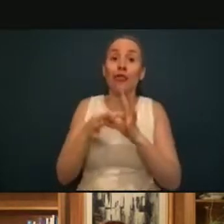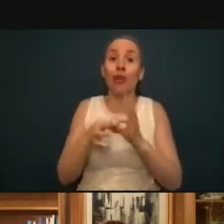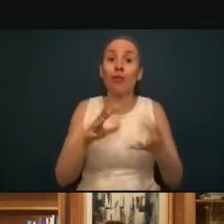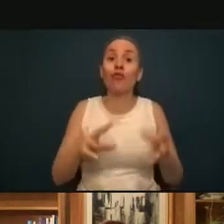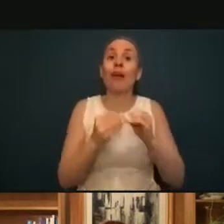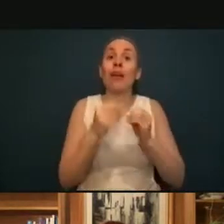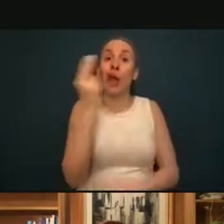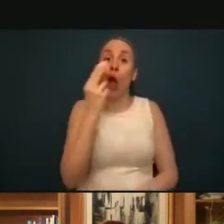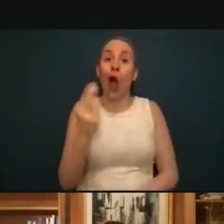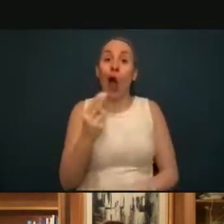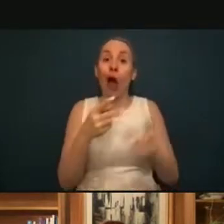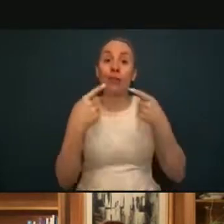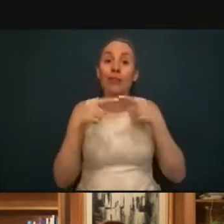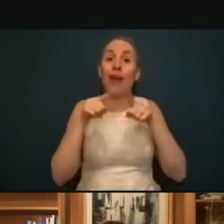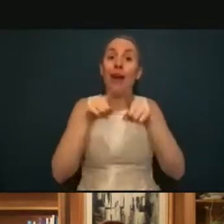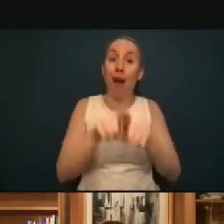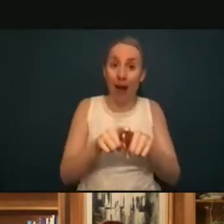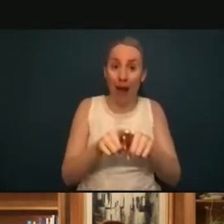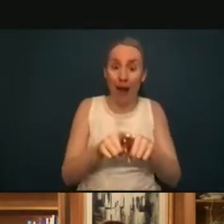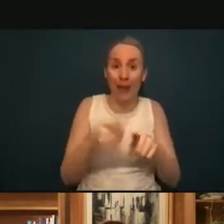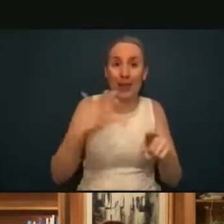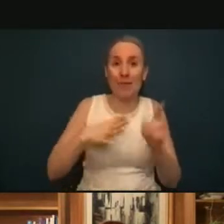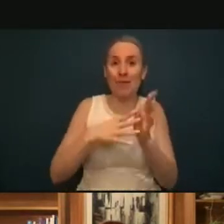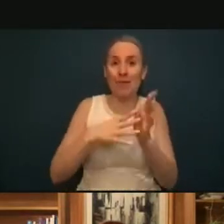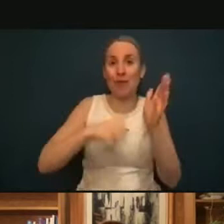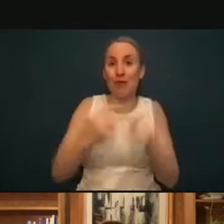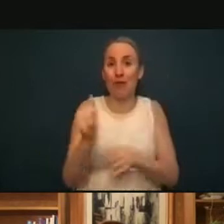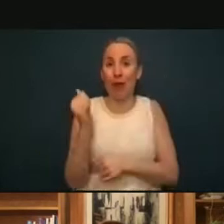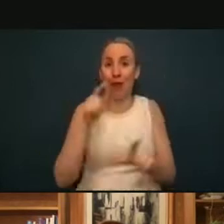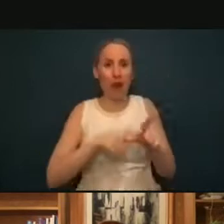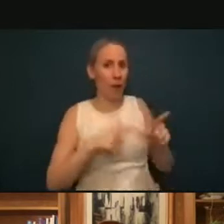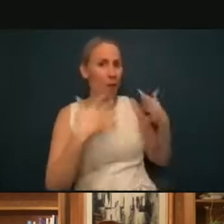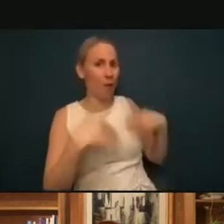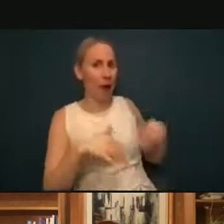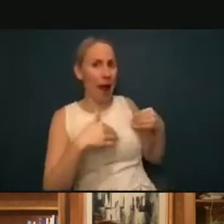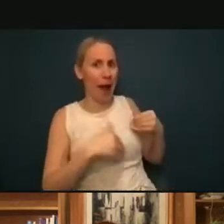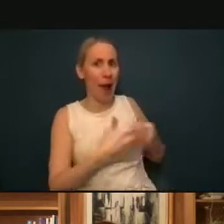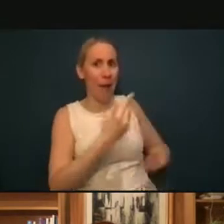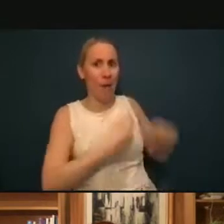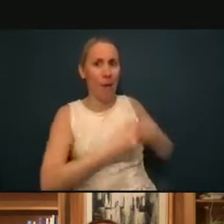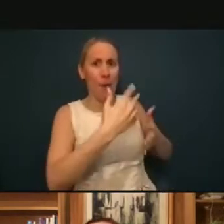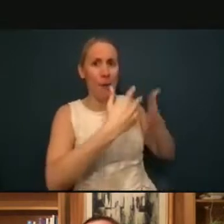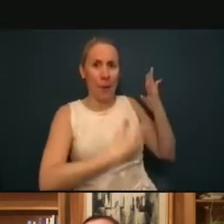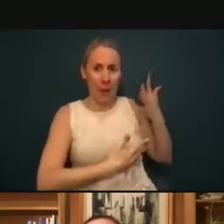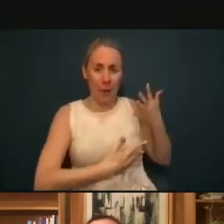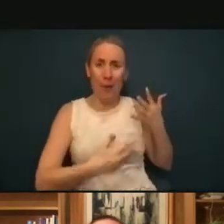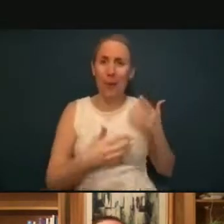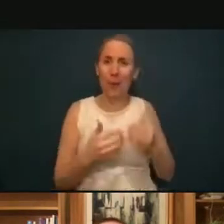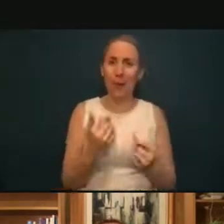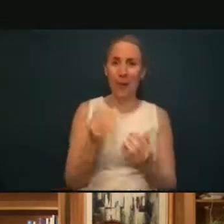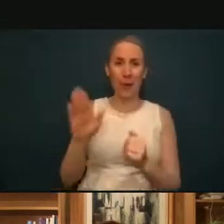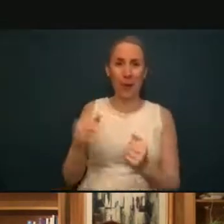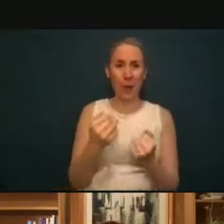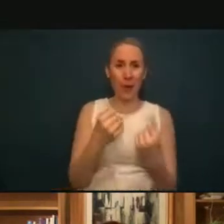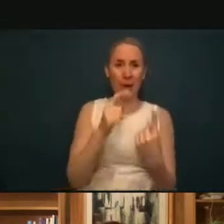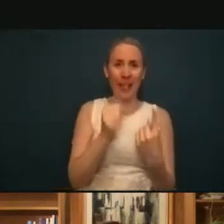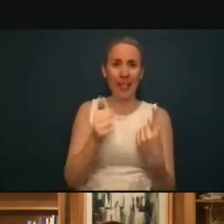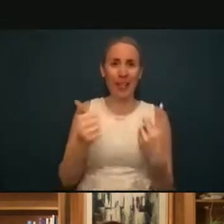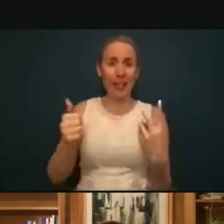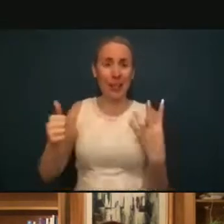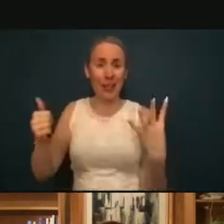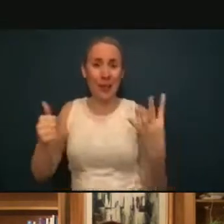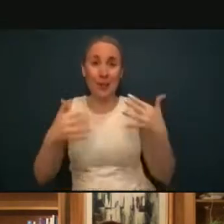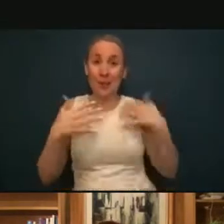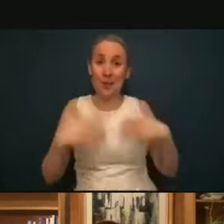year. Wow. See, I told you we had an incredible group of panelists, right? They've all achieved such incredible,